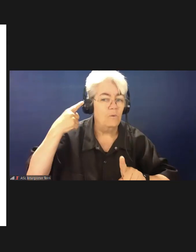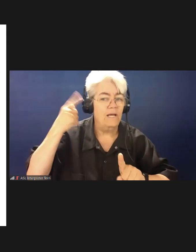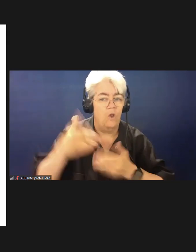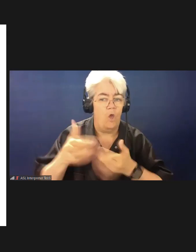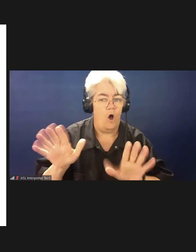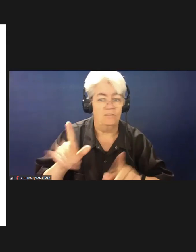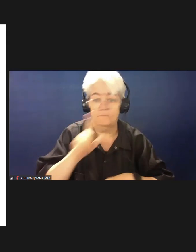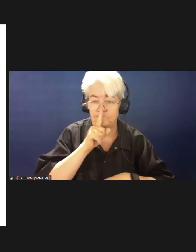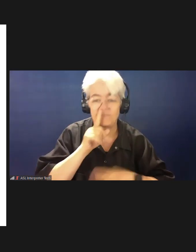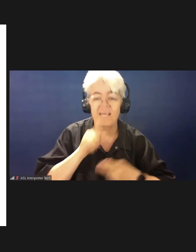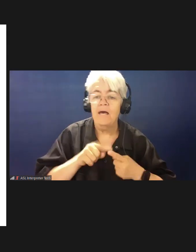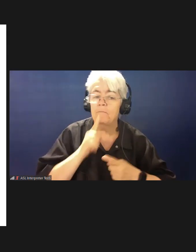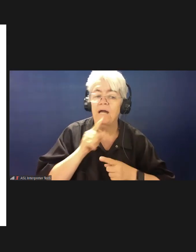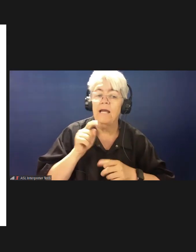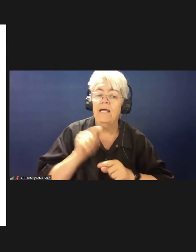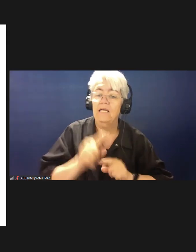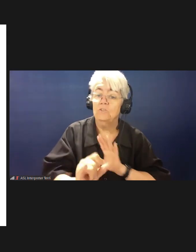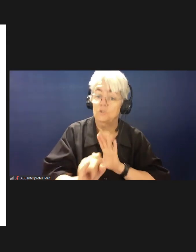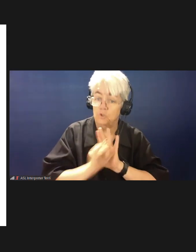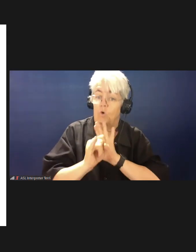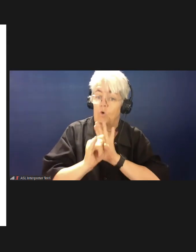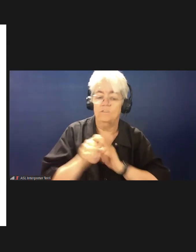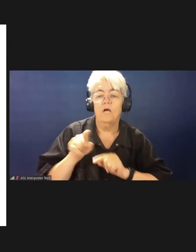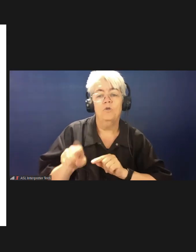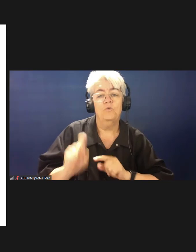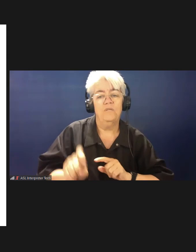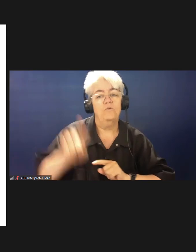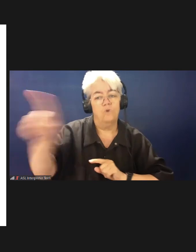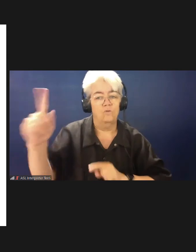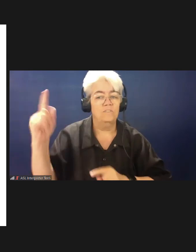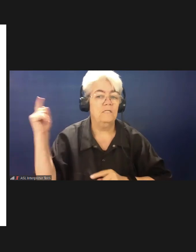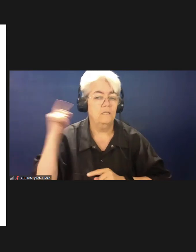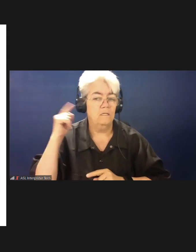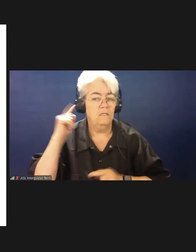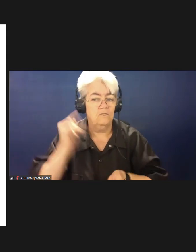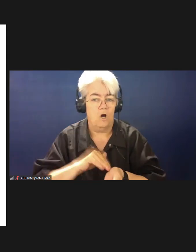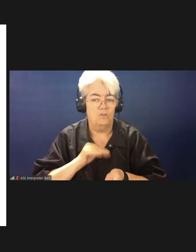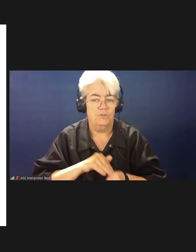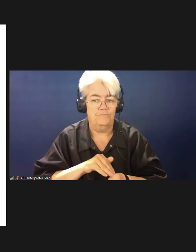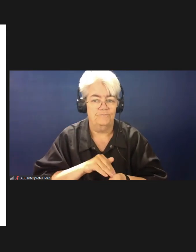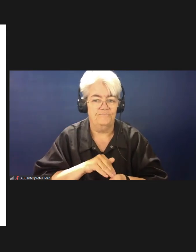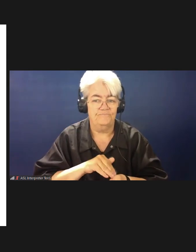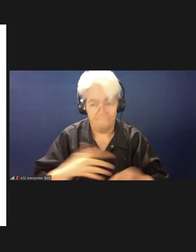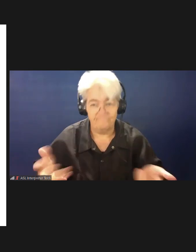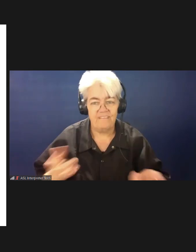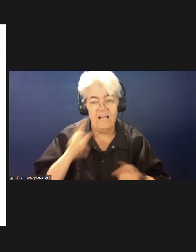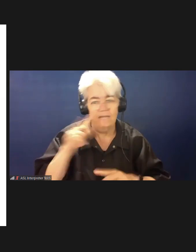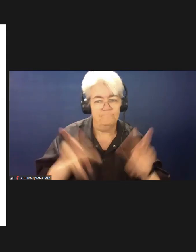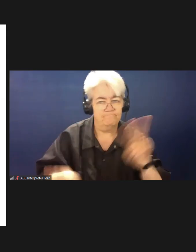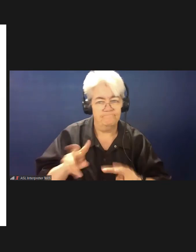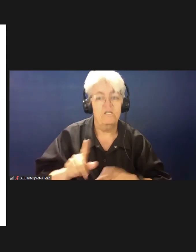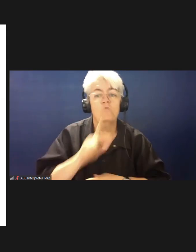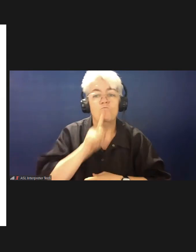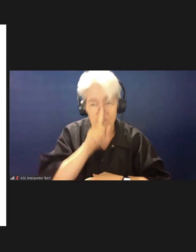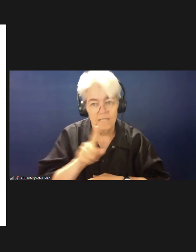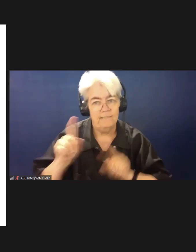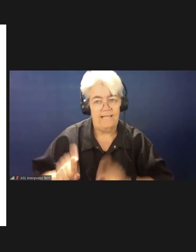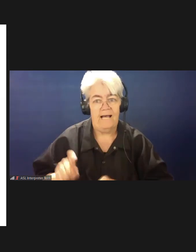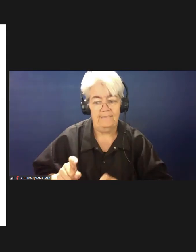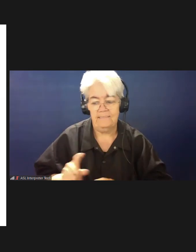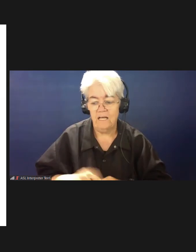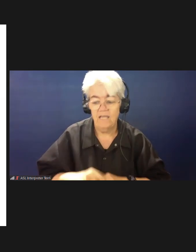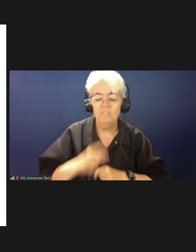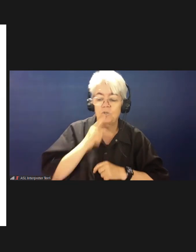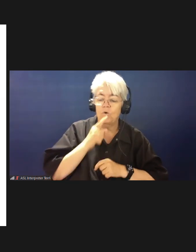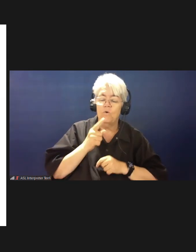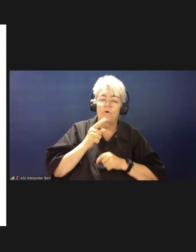need further follow-up evaluation, either by a healthcare provider or an audiologist, with that ultimate aim of diagnosing a